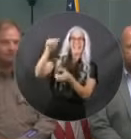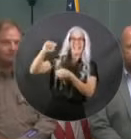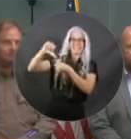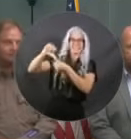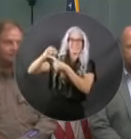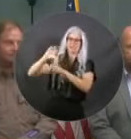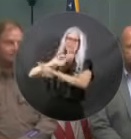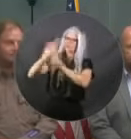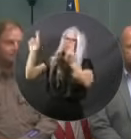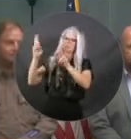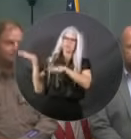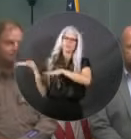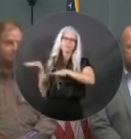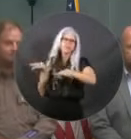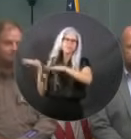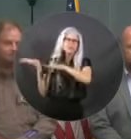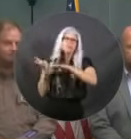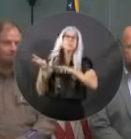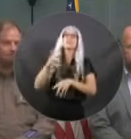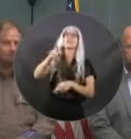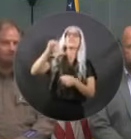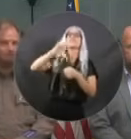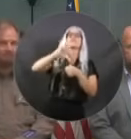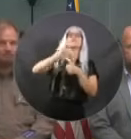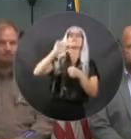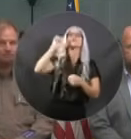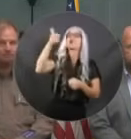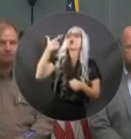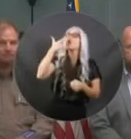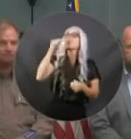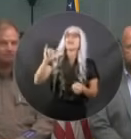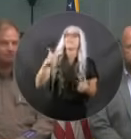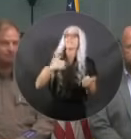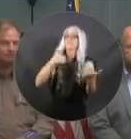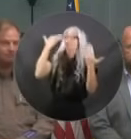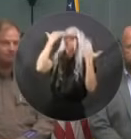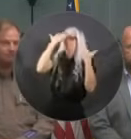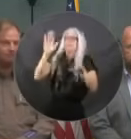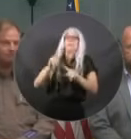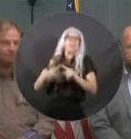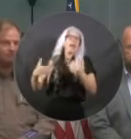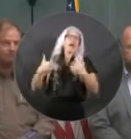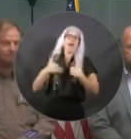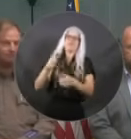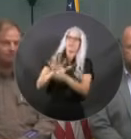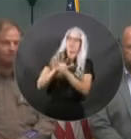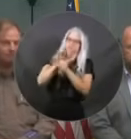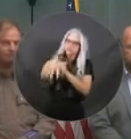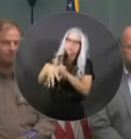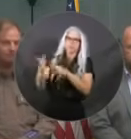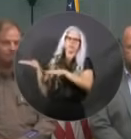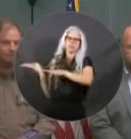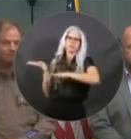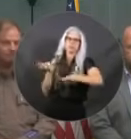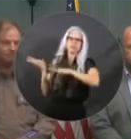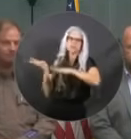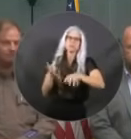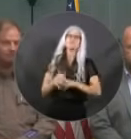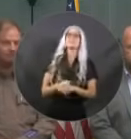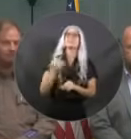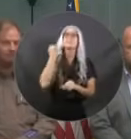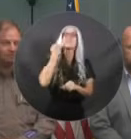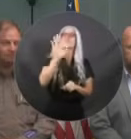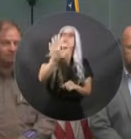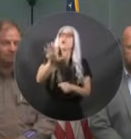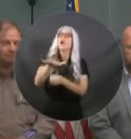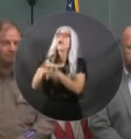going to be like. Sometimes it could be bad, sometimes not as much. This will be able to fill gaps if those gaps exist. There are over 50